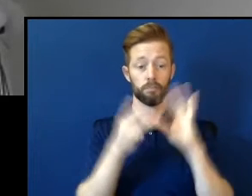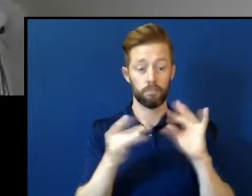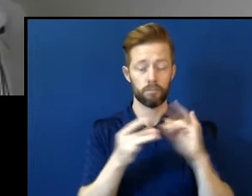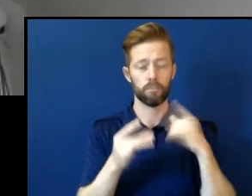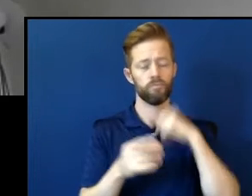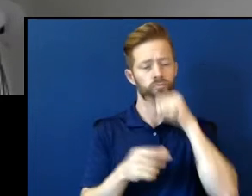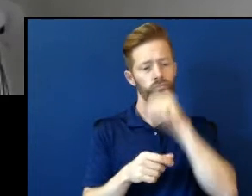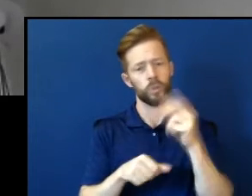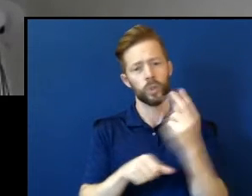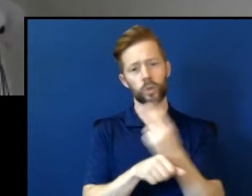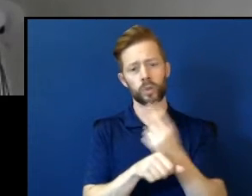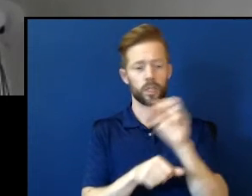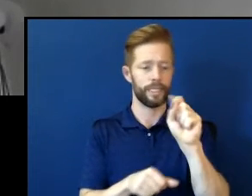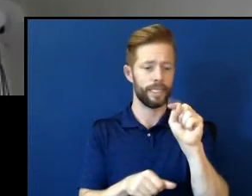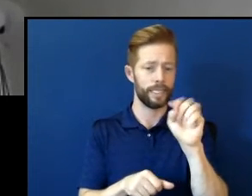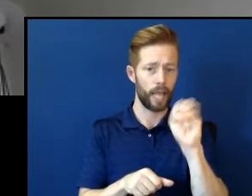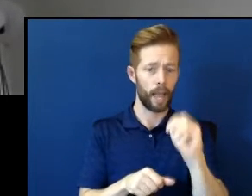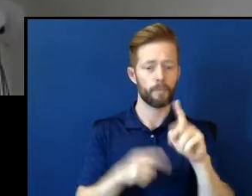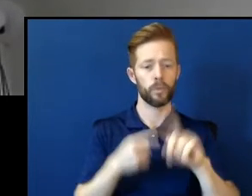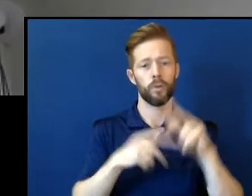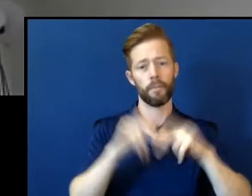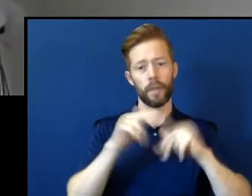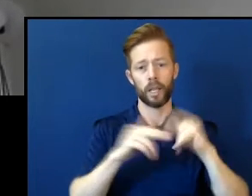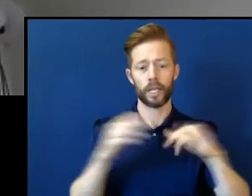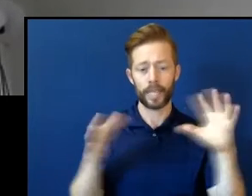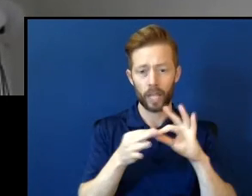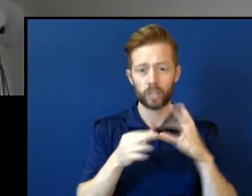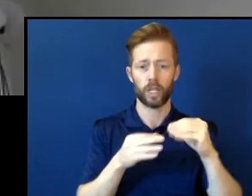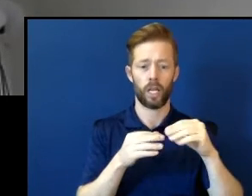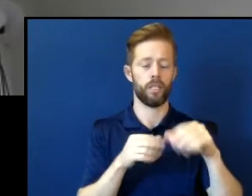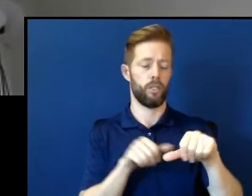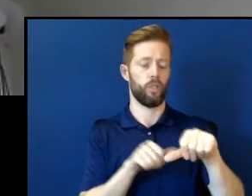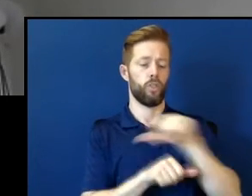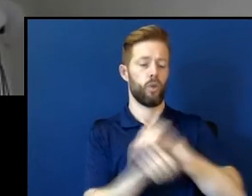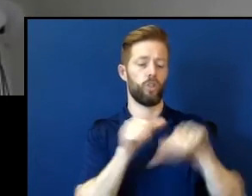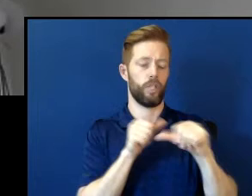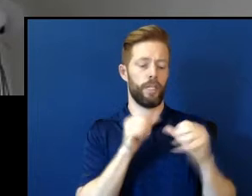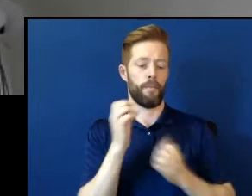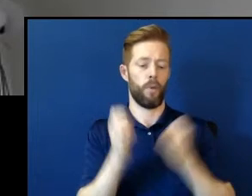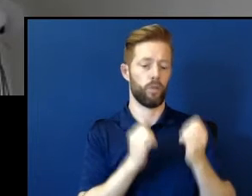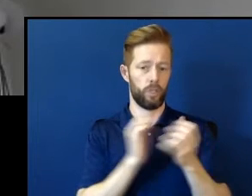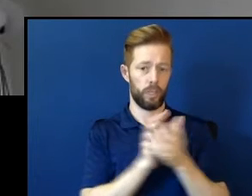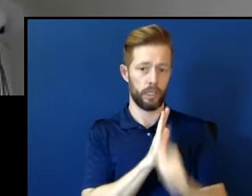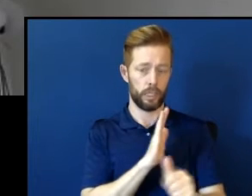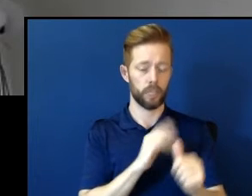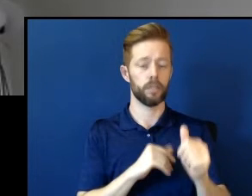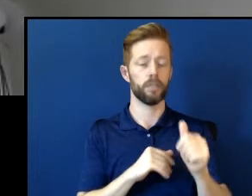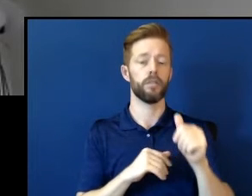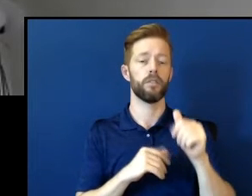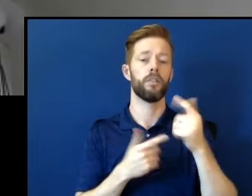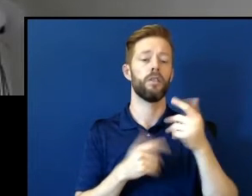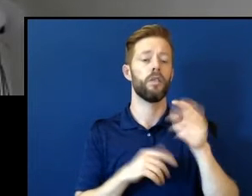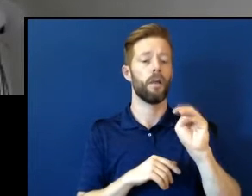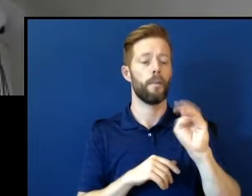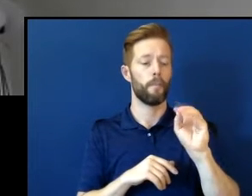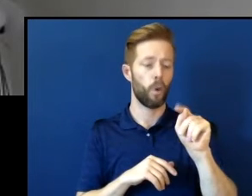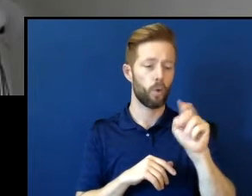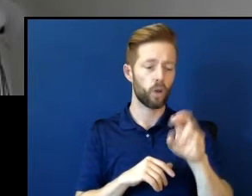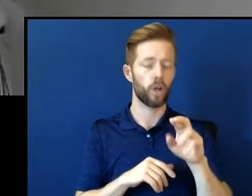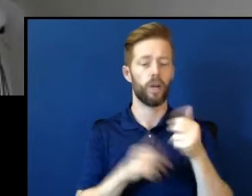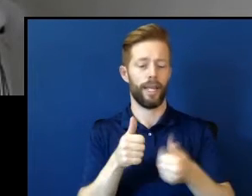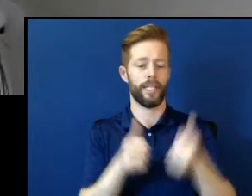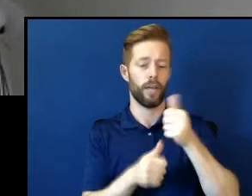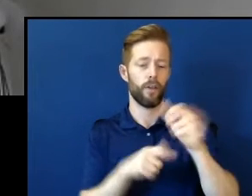The participants talking about, I love using STEM activities to build connection and social emotional skills, and also